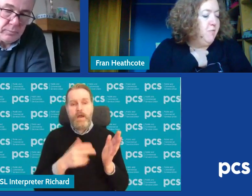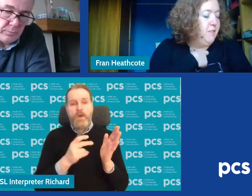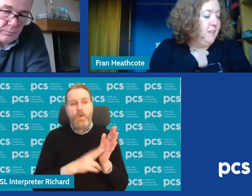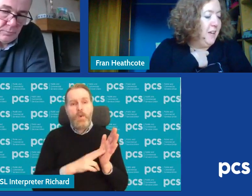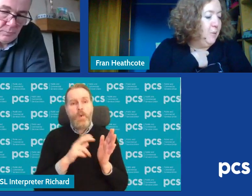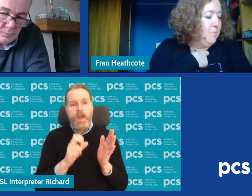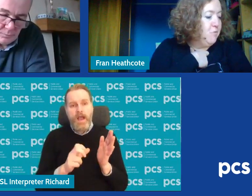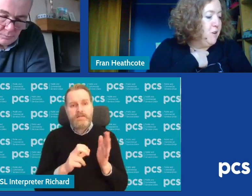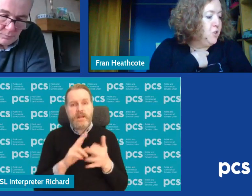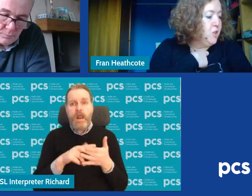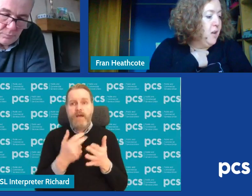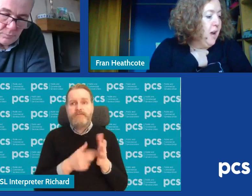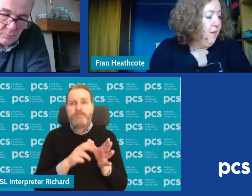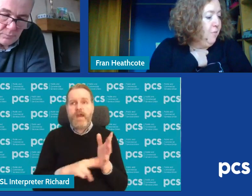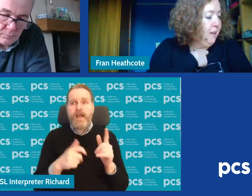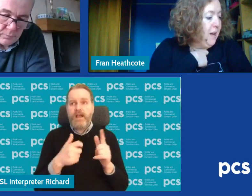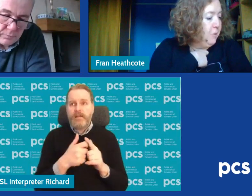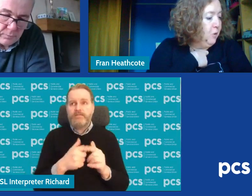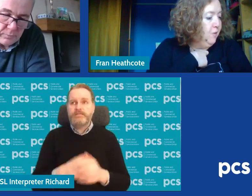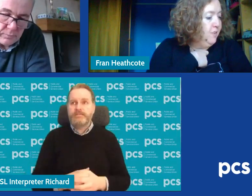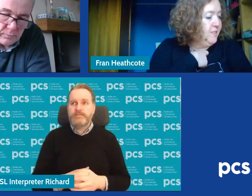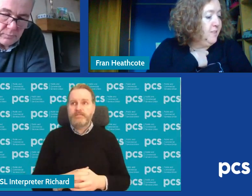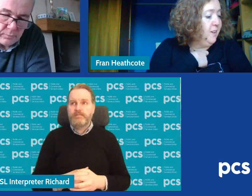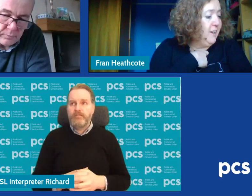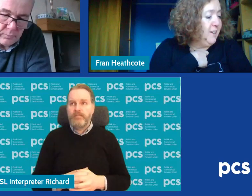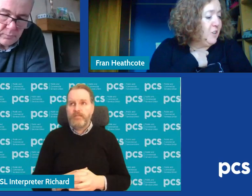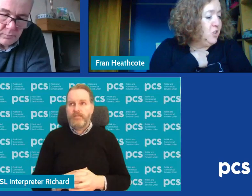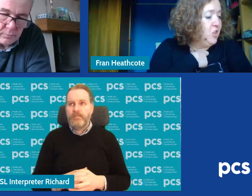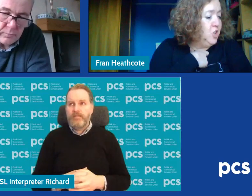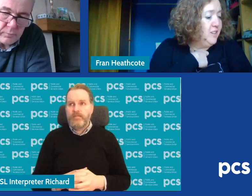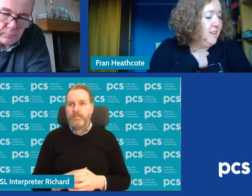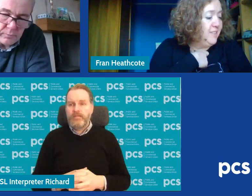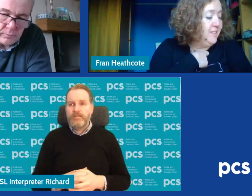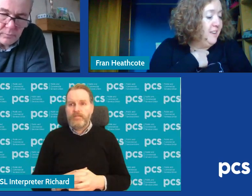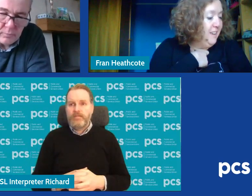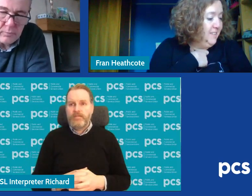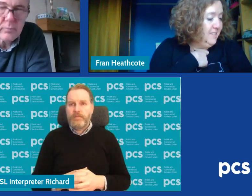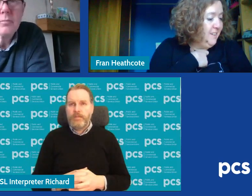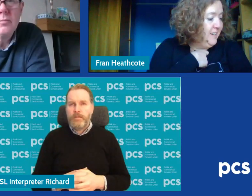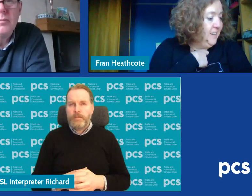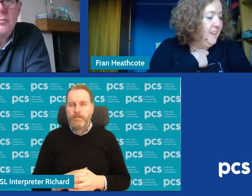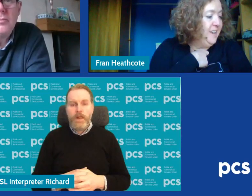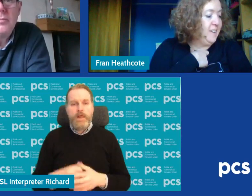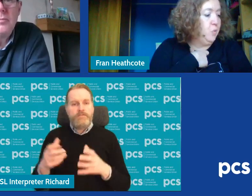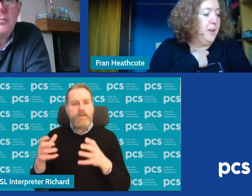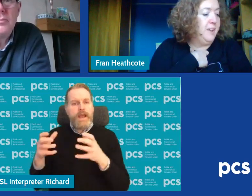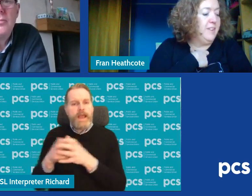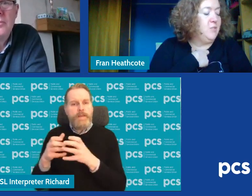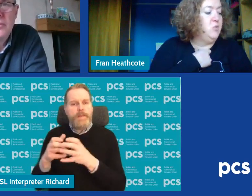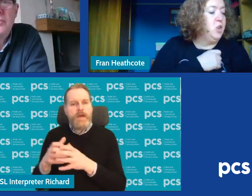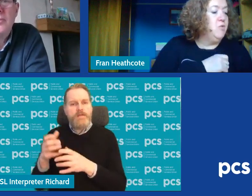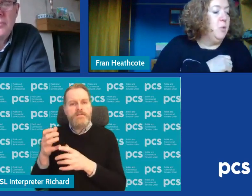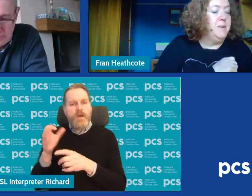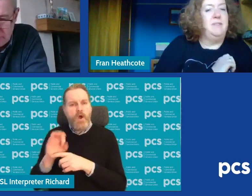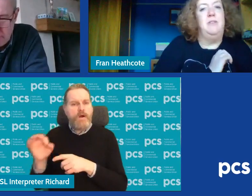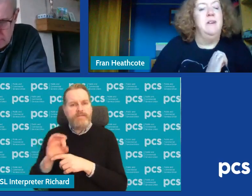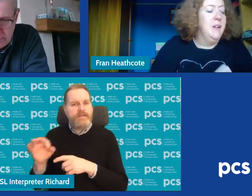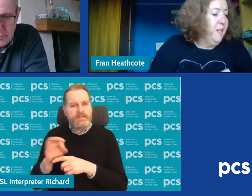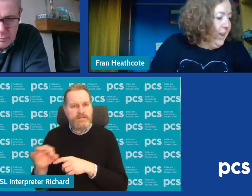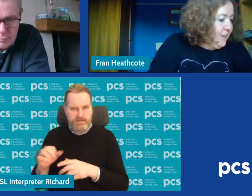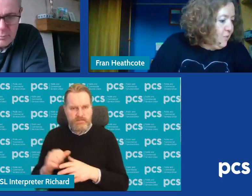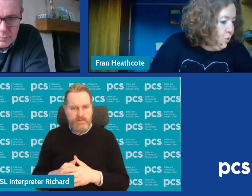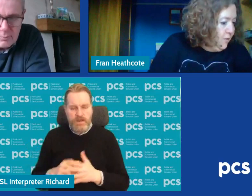DWP Dumfries and Galway branch, and from the Cabinet Office, targeted action in GDS is starting here next week, and that's from Joe Roberts.